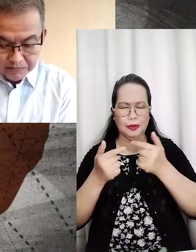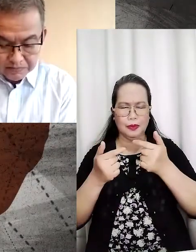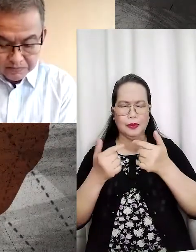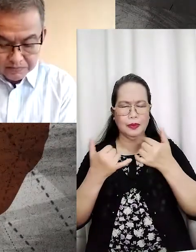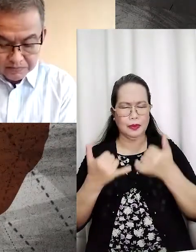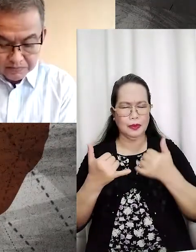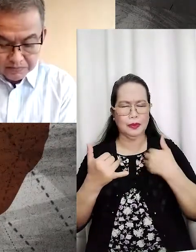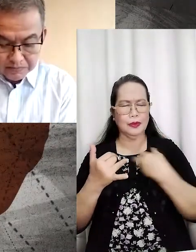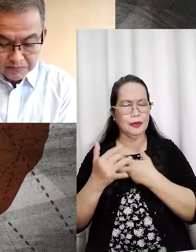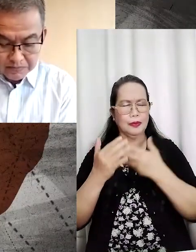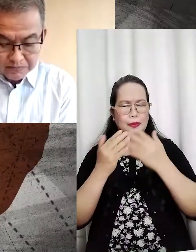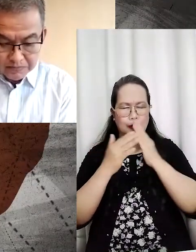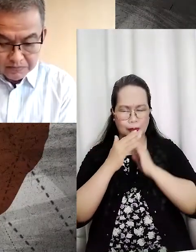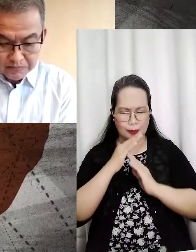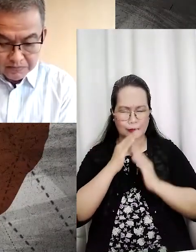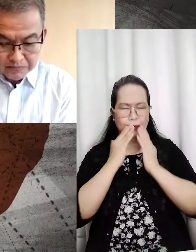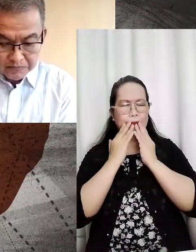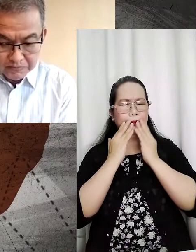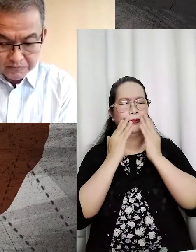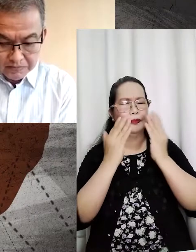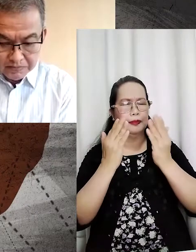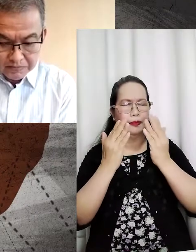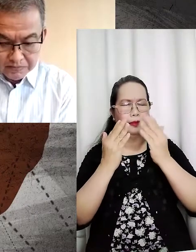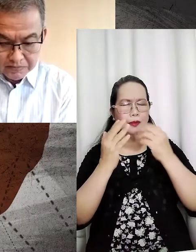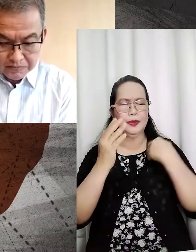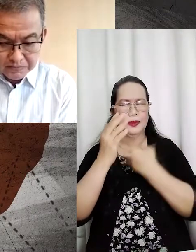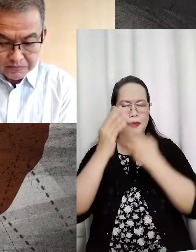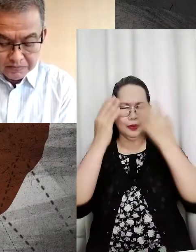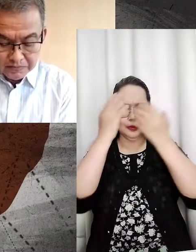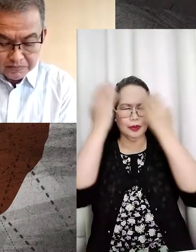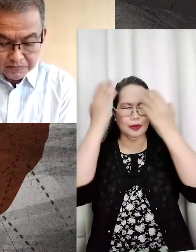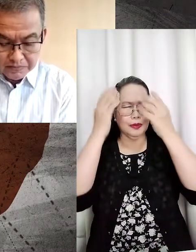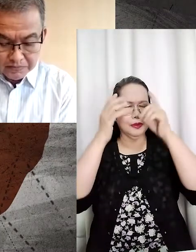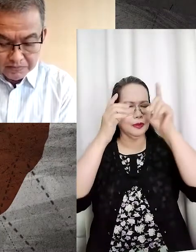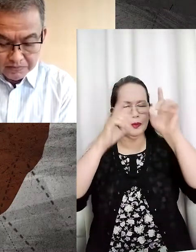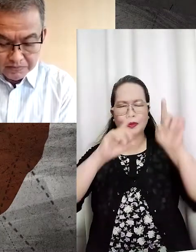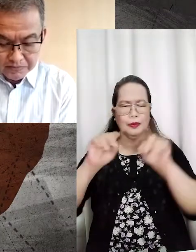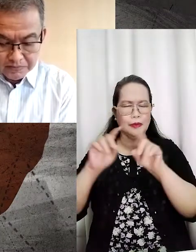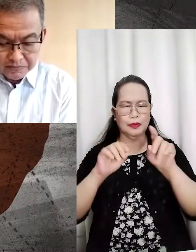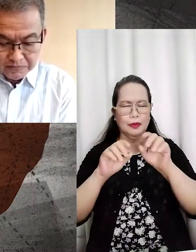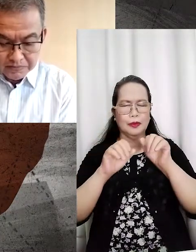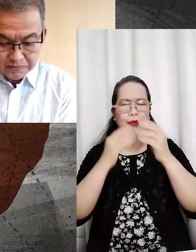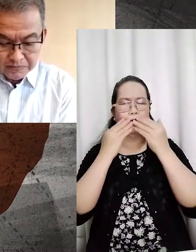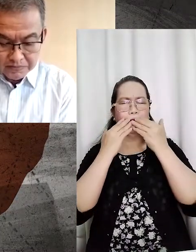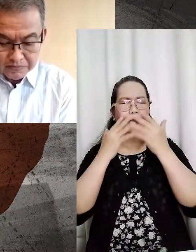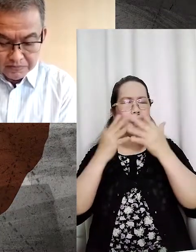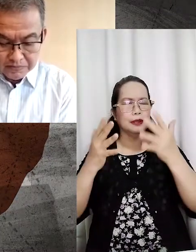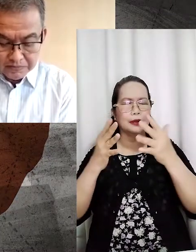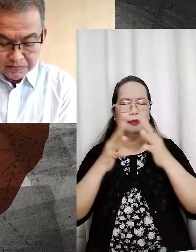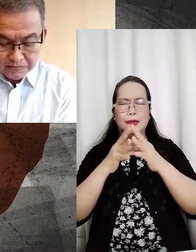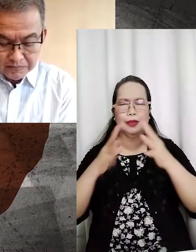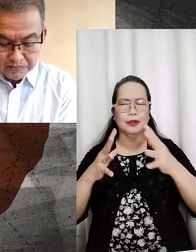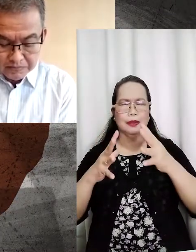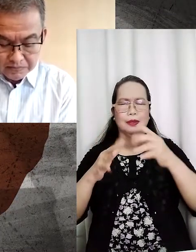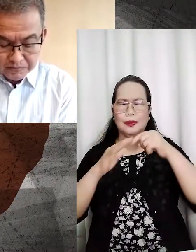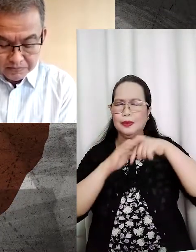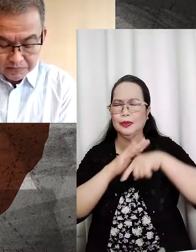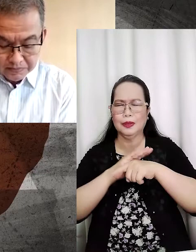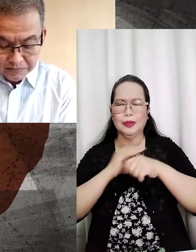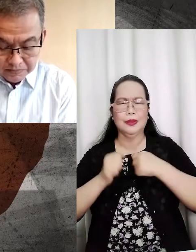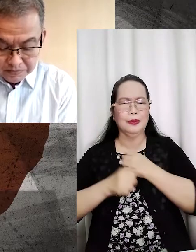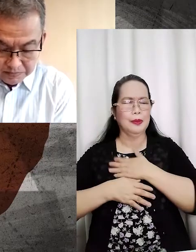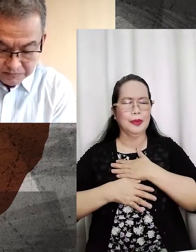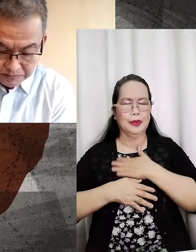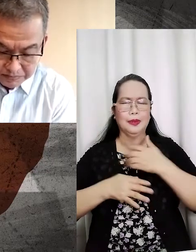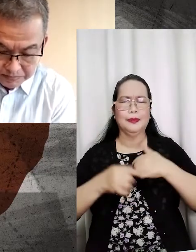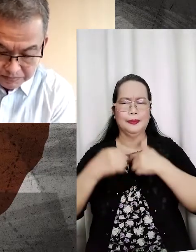humbly grateful. We celebrate what you have done with much thanksgiving and with deep appreciation in